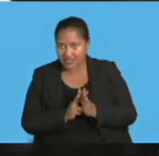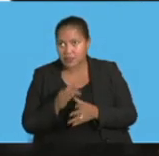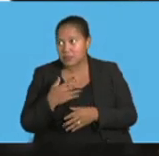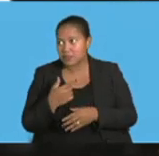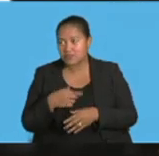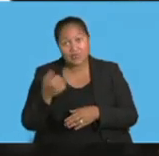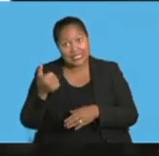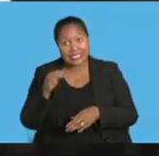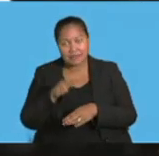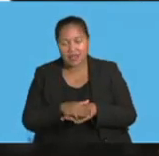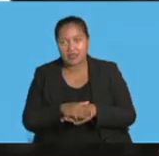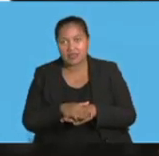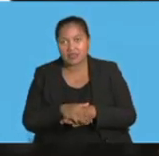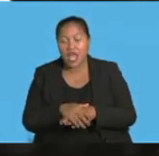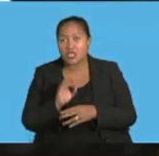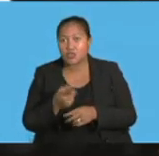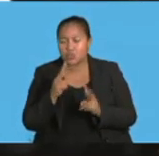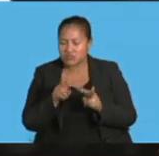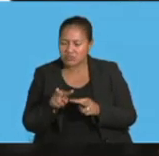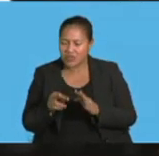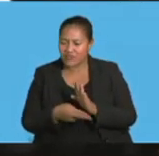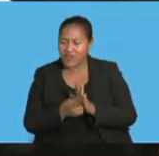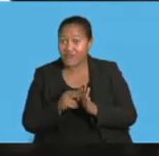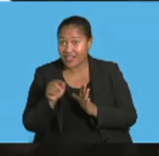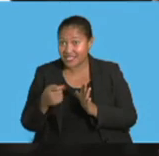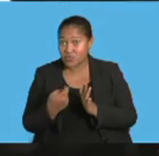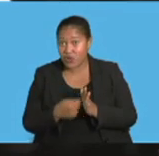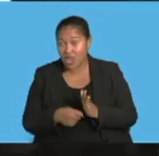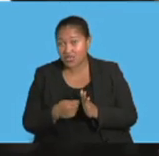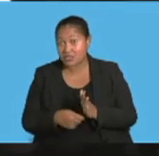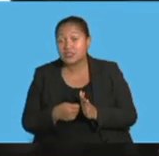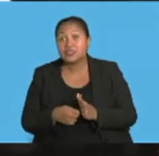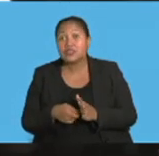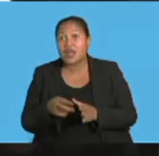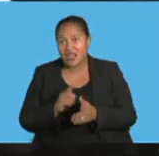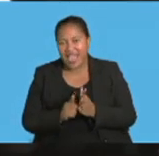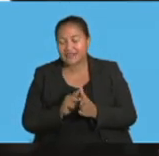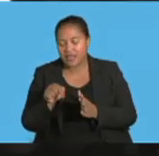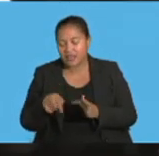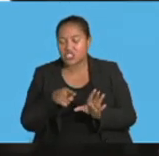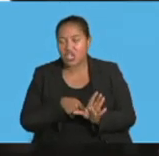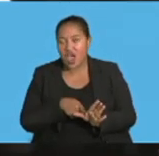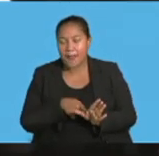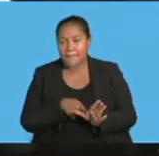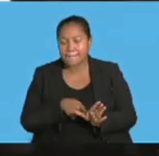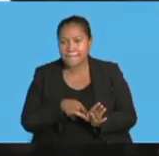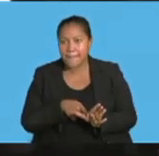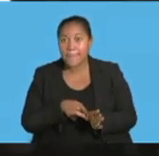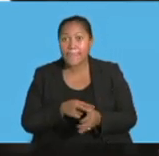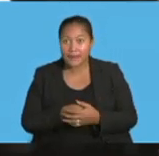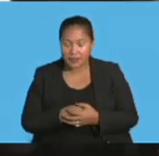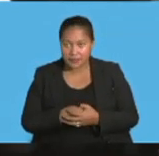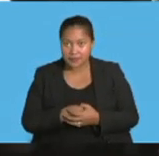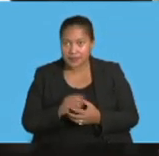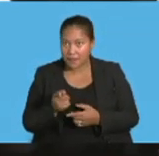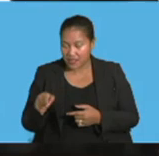monthly. We are looking at revising the rate later this year, but this is